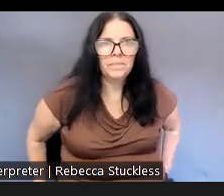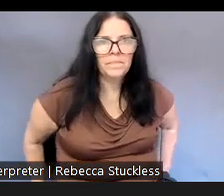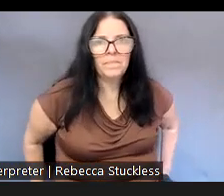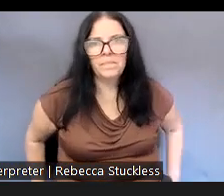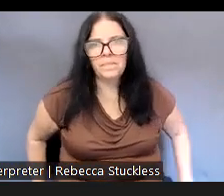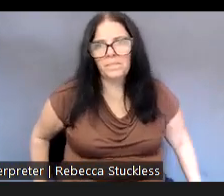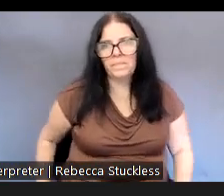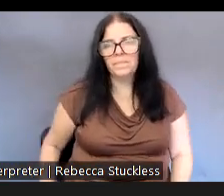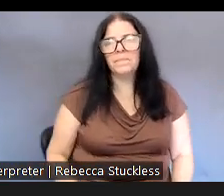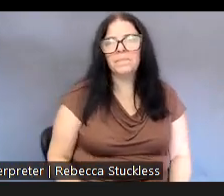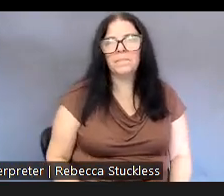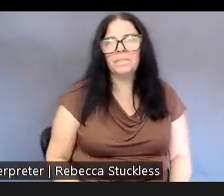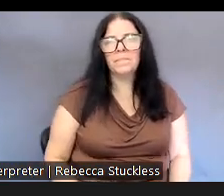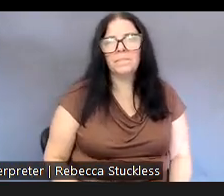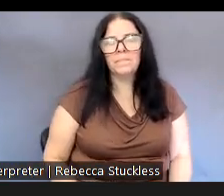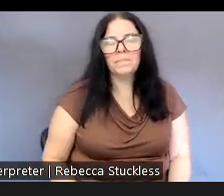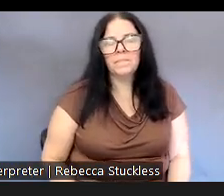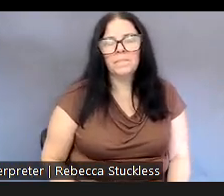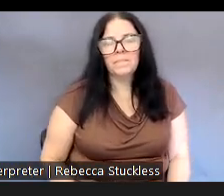It could feel empowering